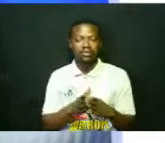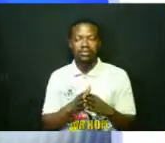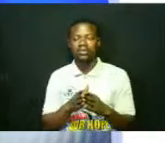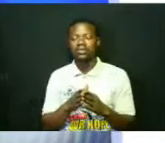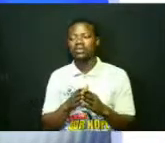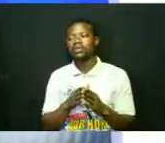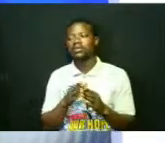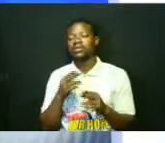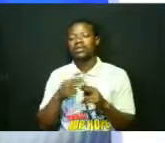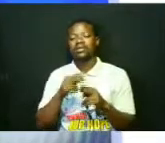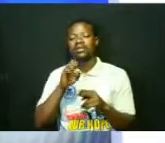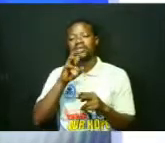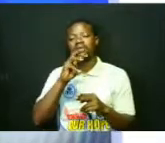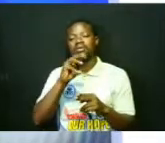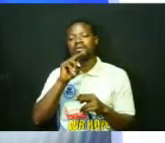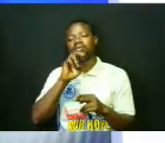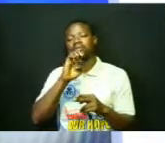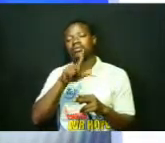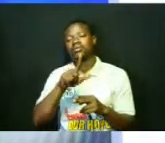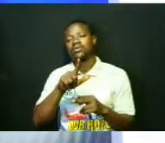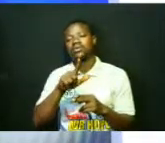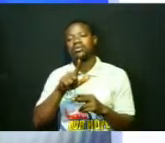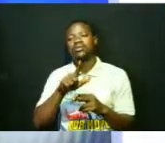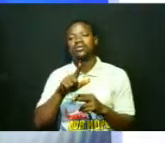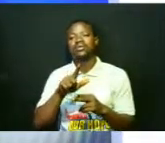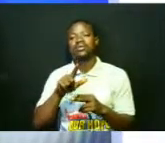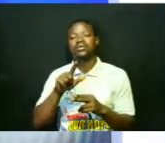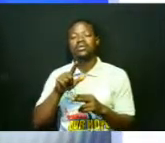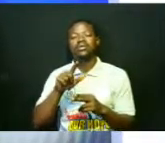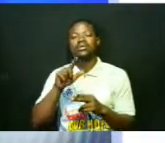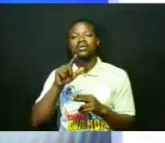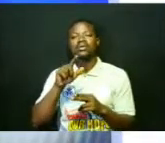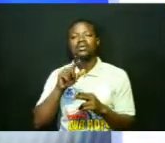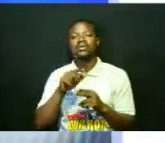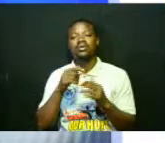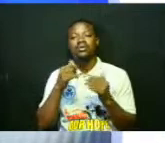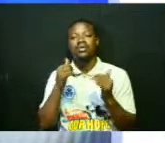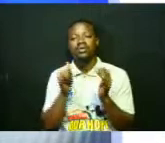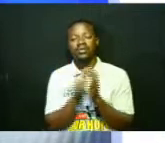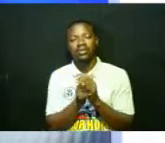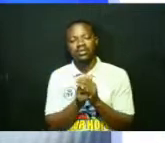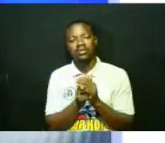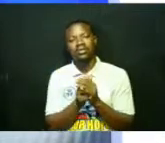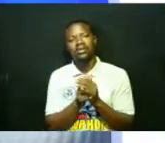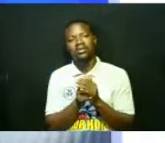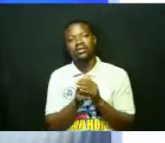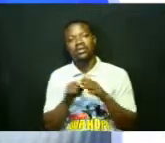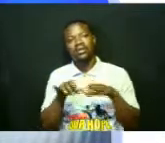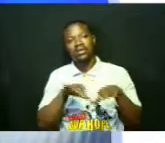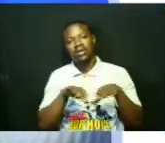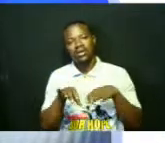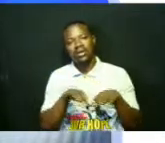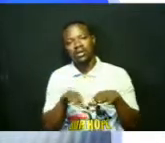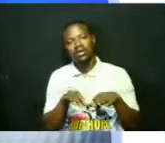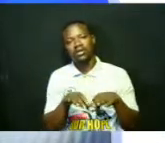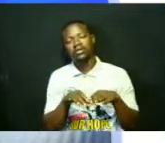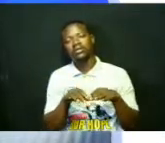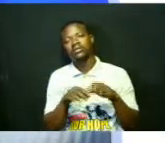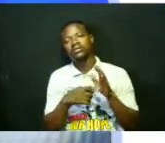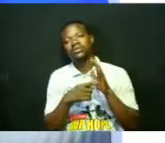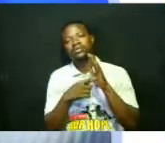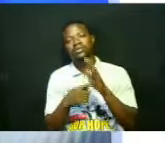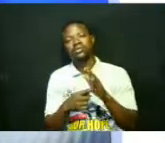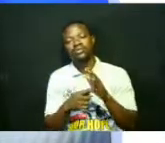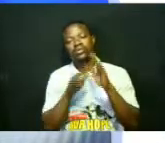Ajemai Bekwin, for the combination of graces that has been dispensed in great favor that we